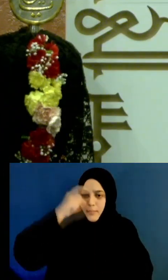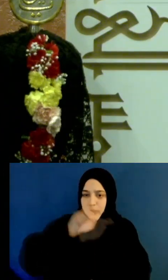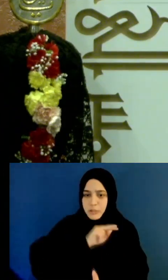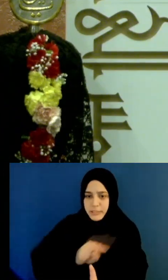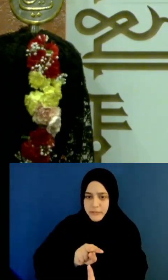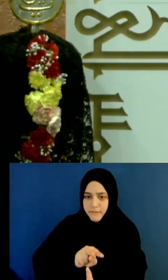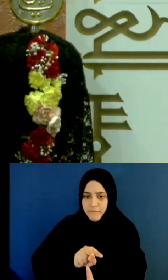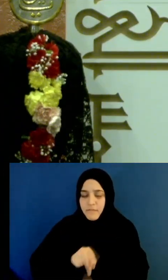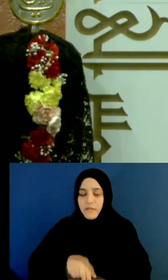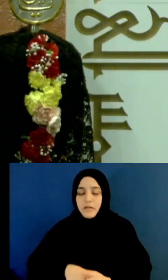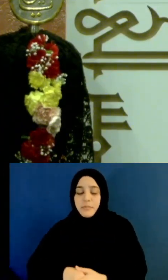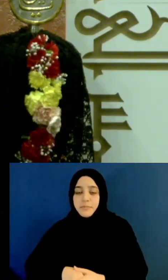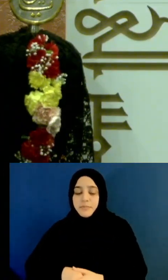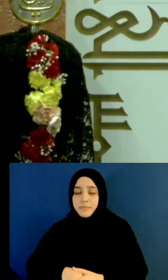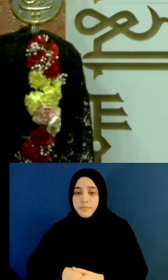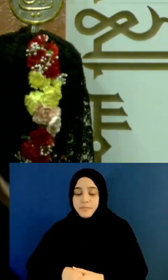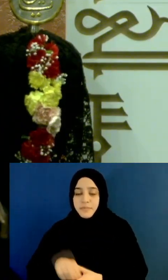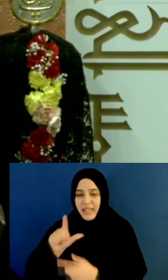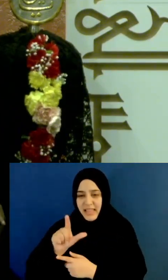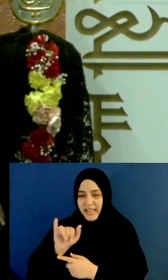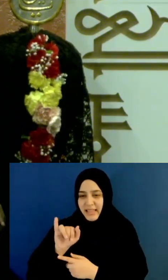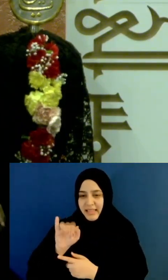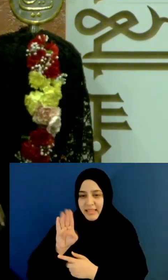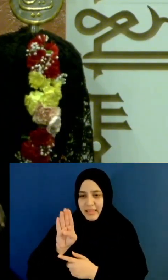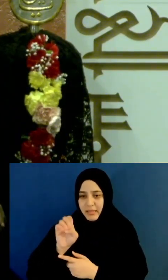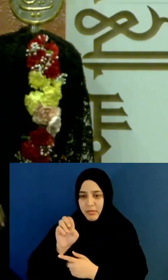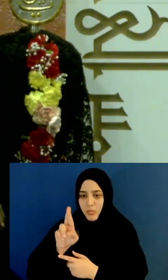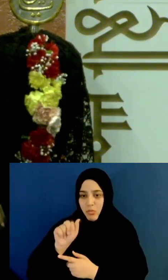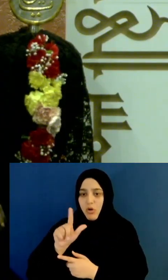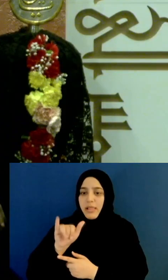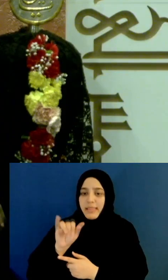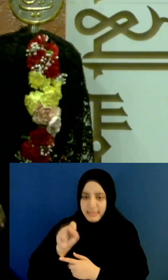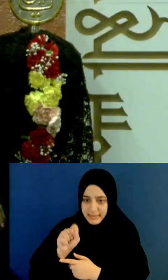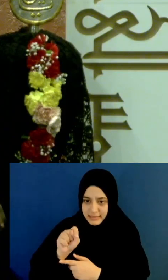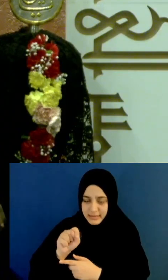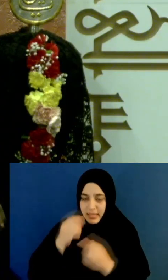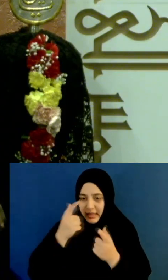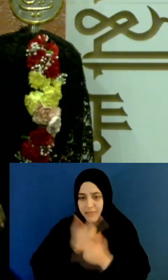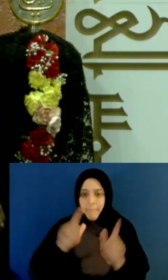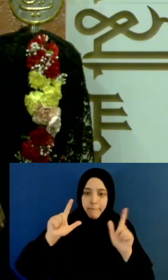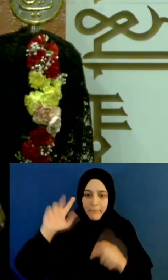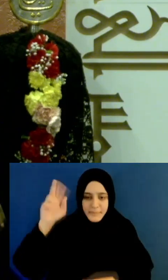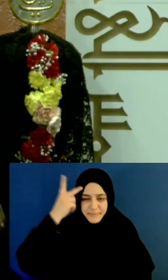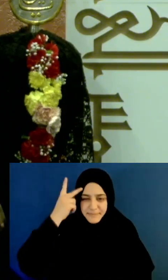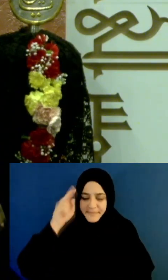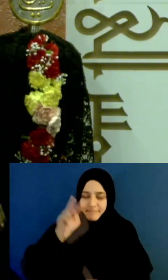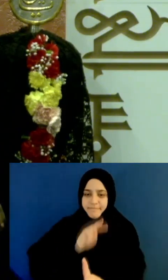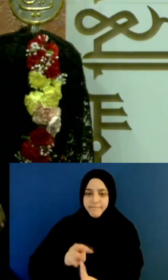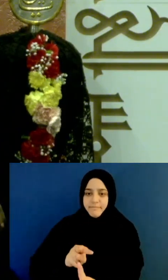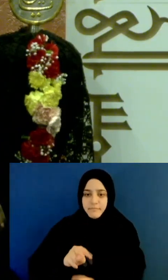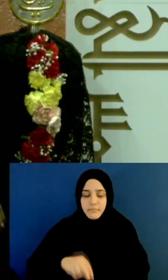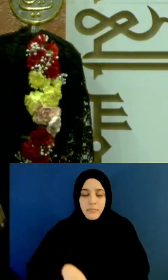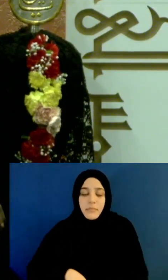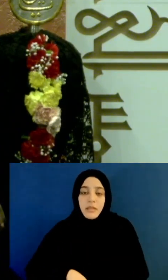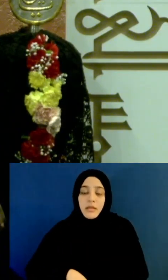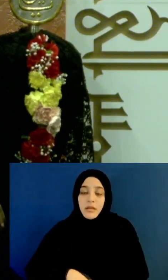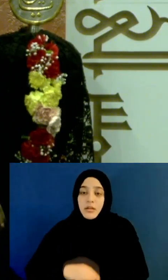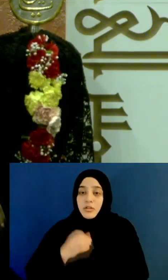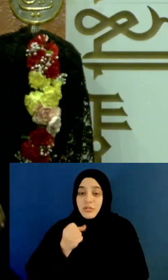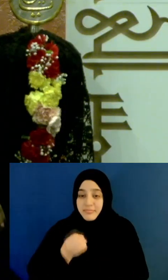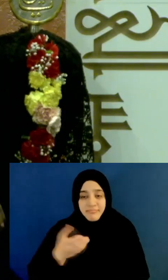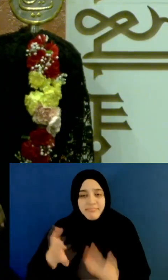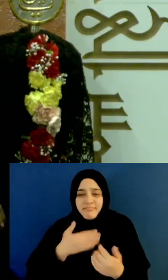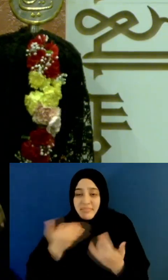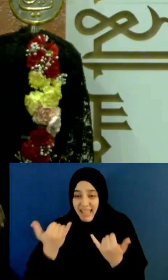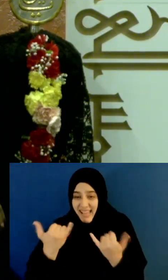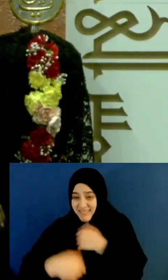Today, it doesn't matter whether you live in the West or not. In fact, I came across people who are not living in the West,